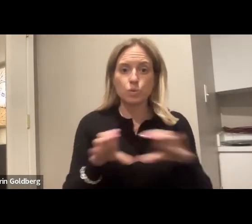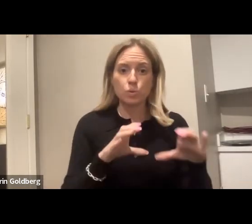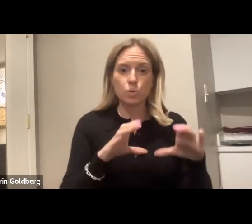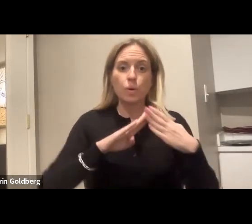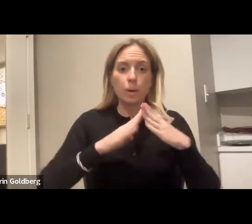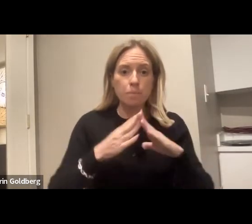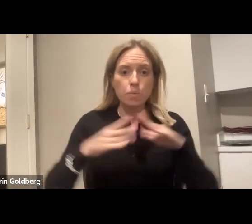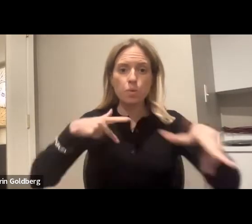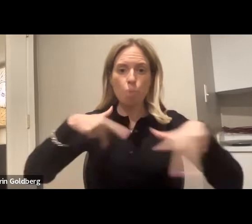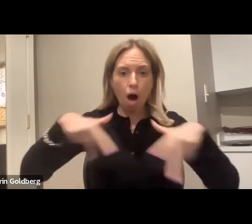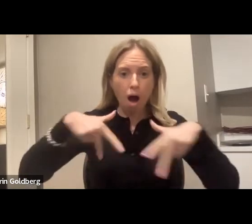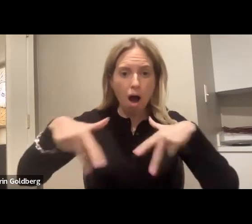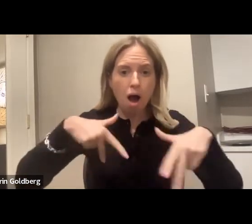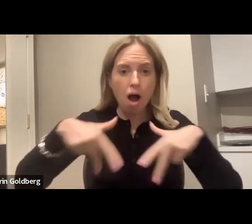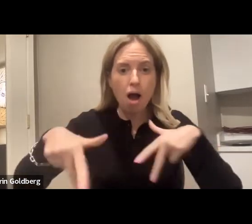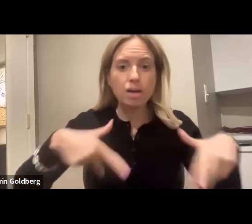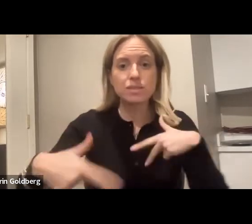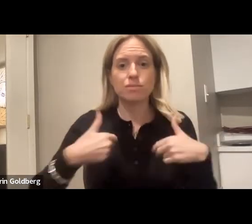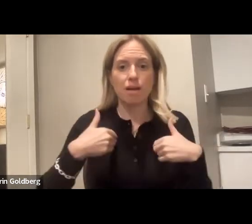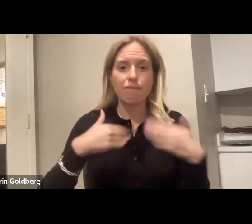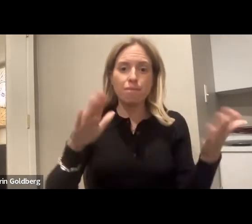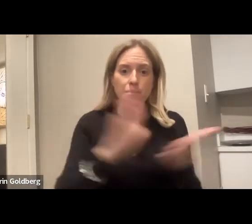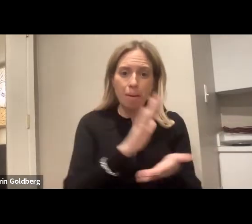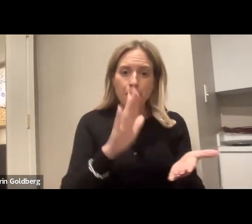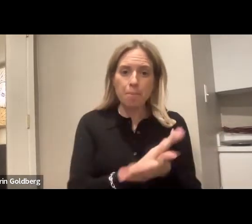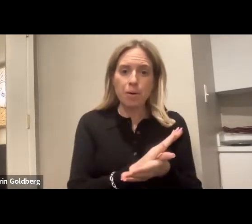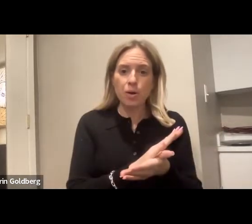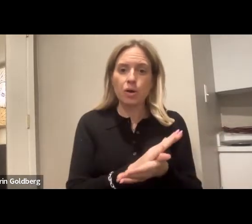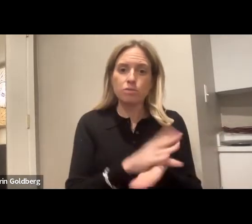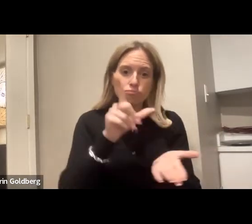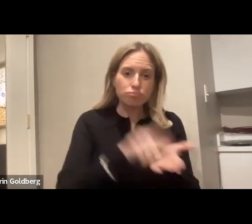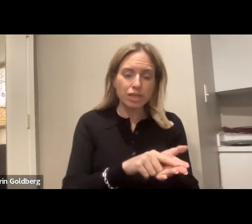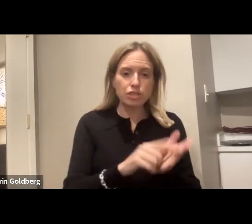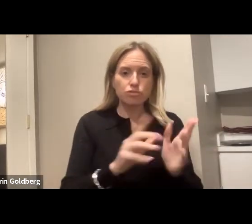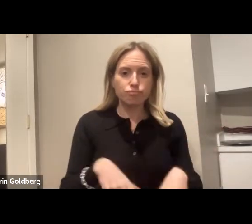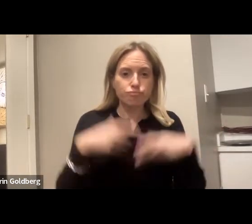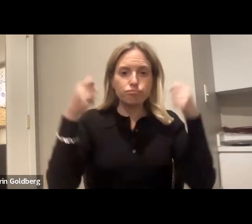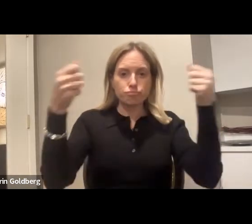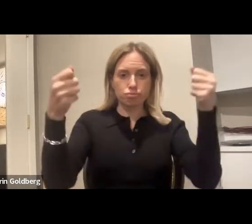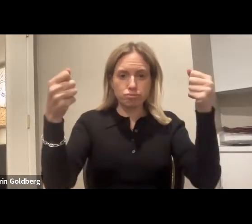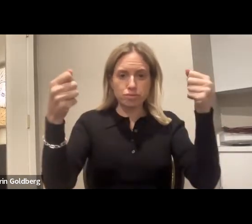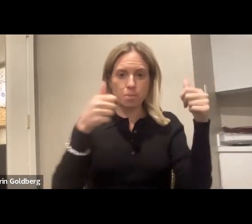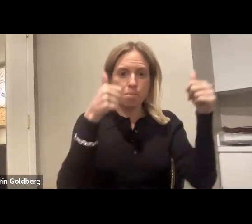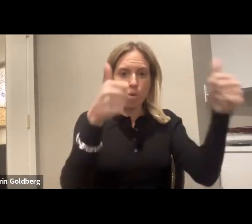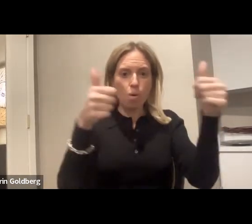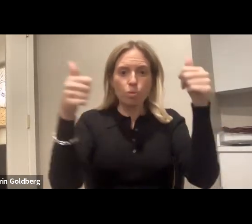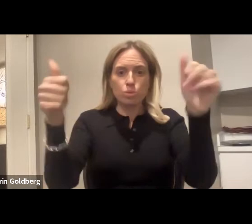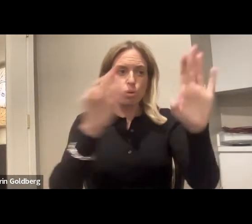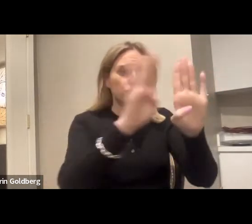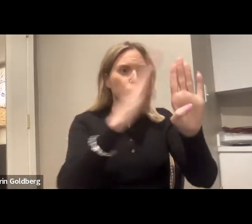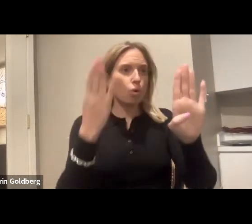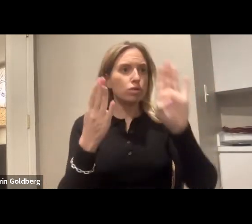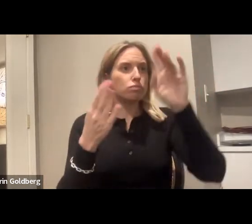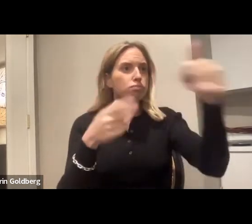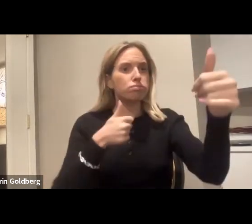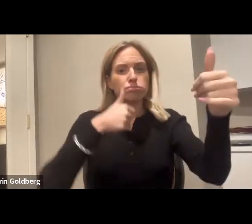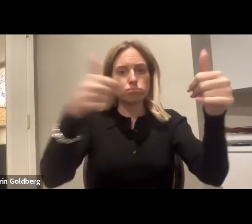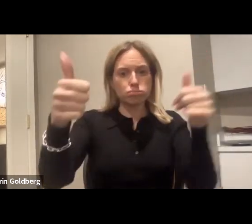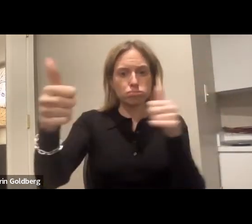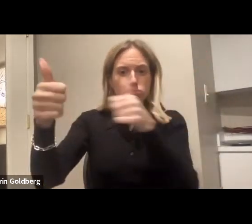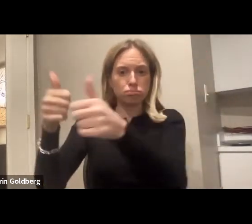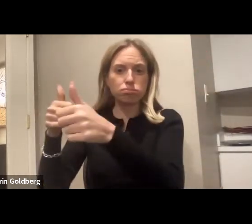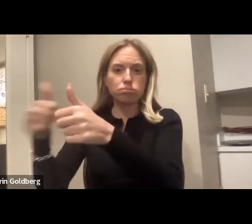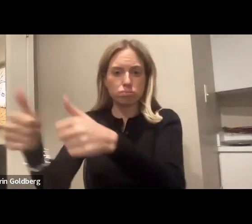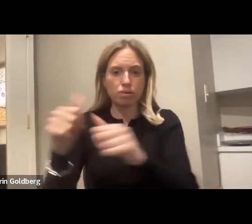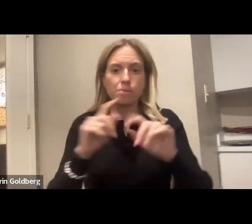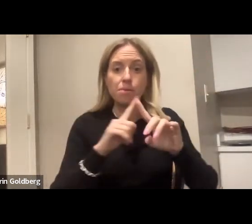that information. We have it on brochures and pamphlets and stuff, and we take that out. We put it on doors. We've put it in